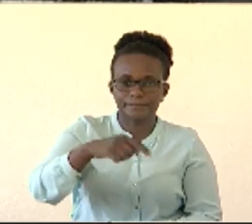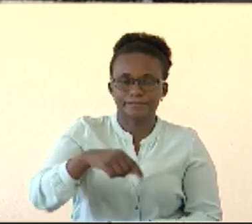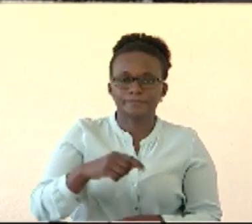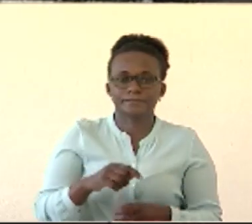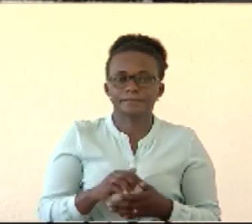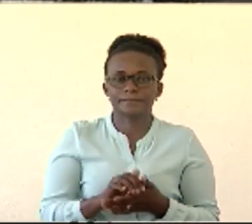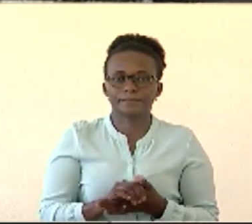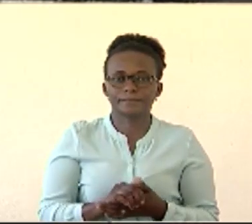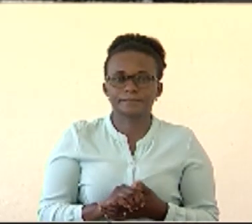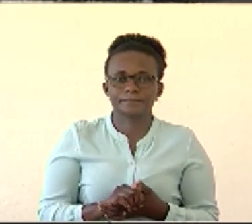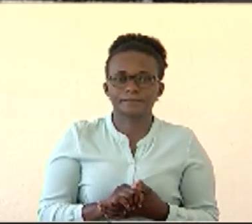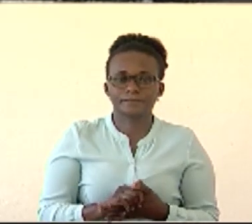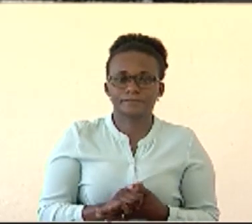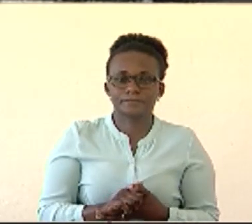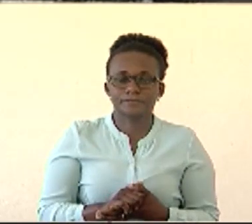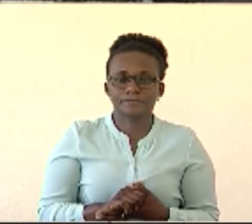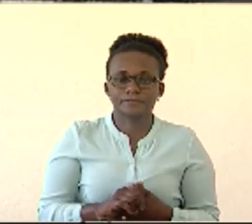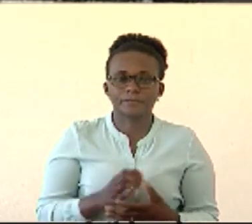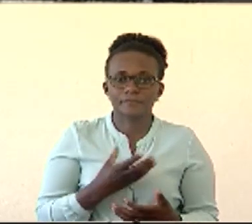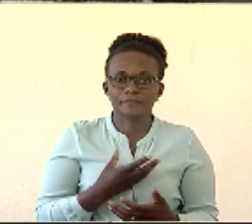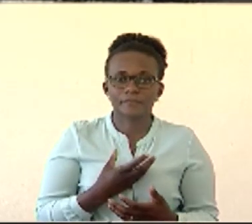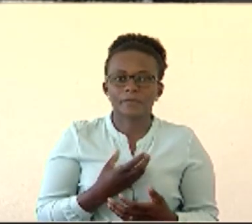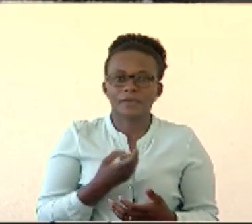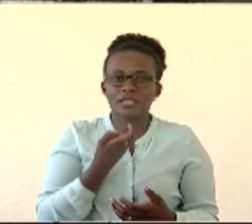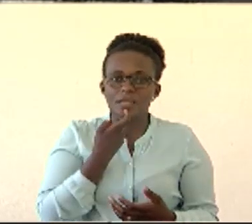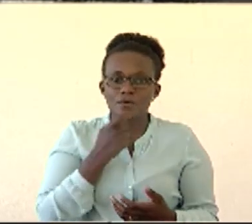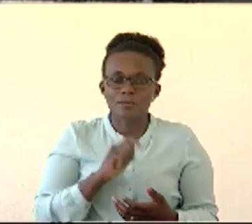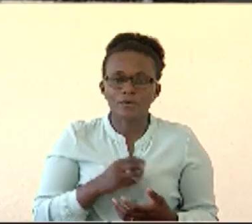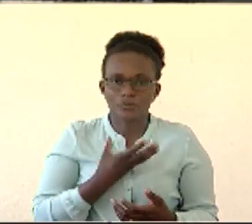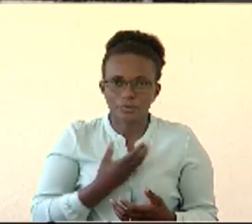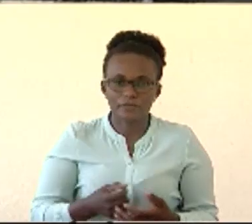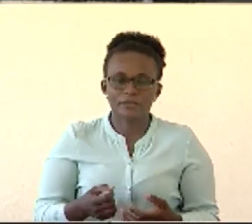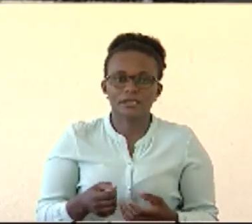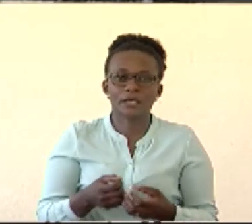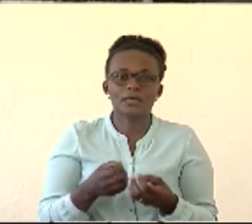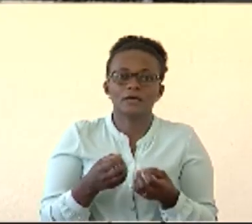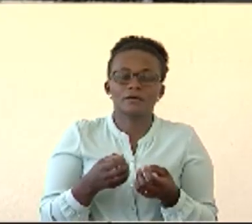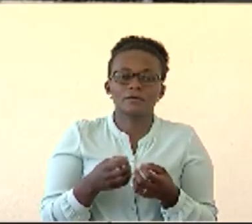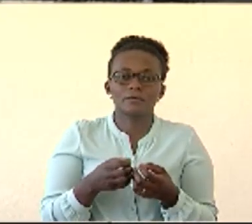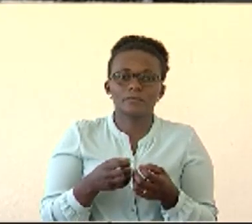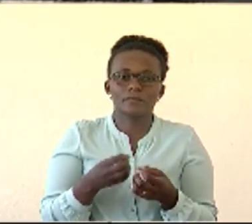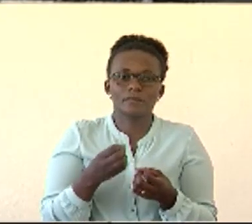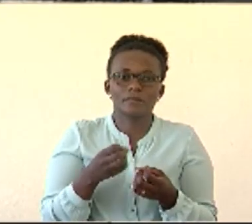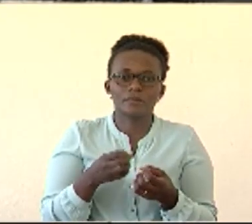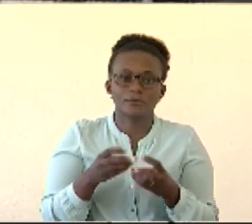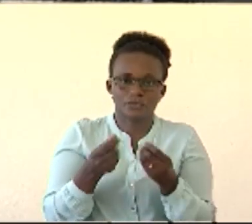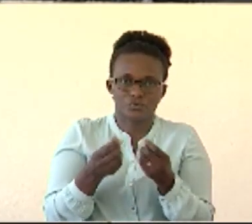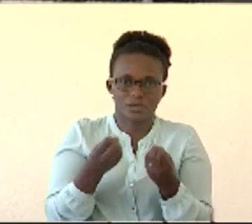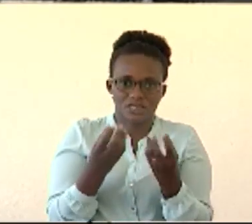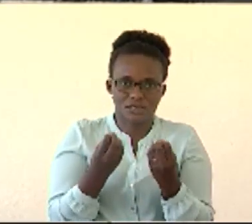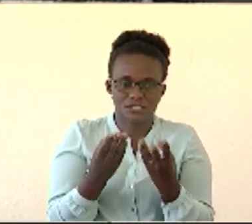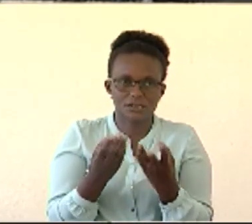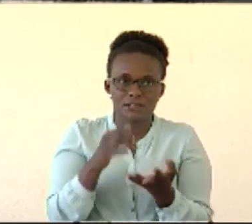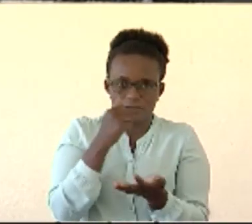So, but what is important is that it has, the solution is dissolving. Copper 2 sulfate is very soluble, so it makes